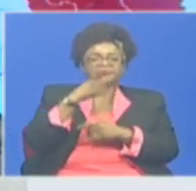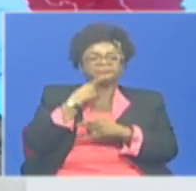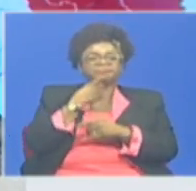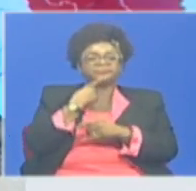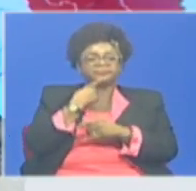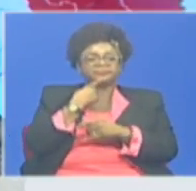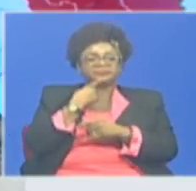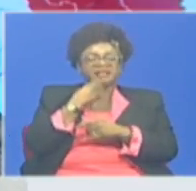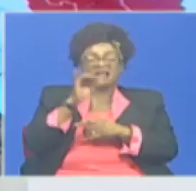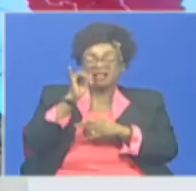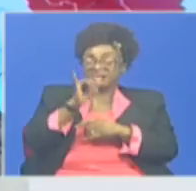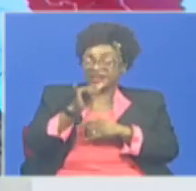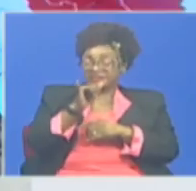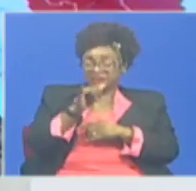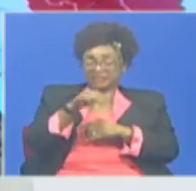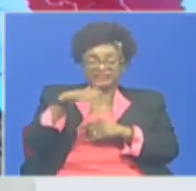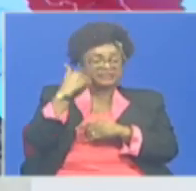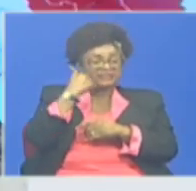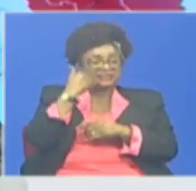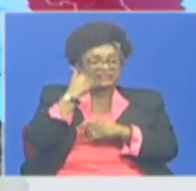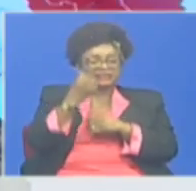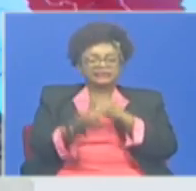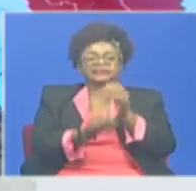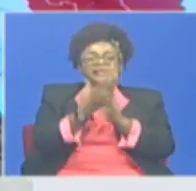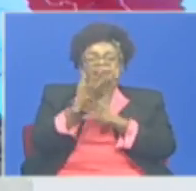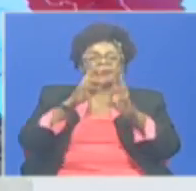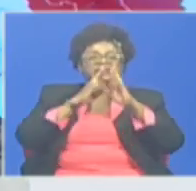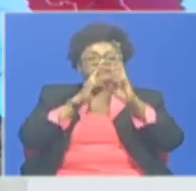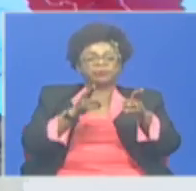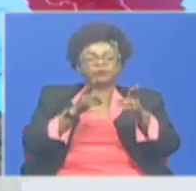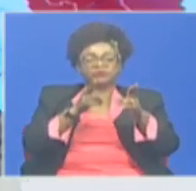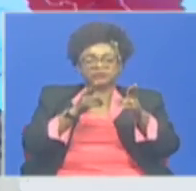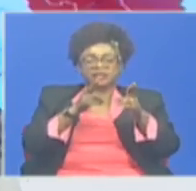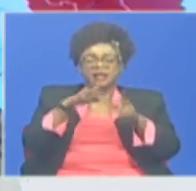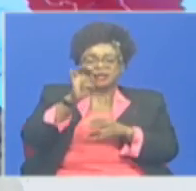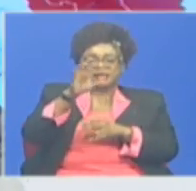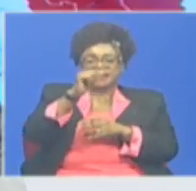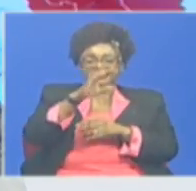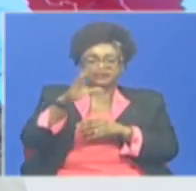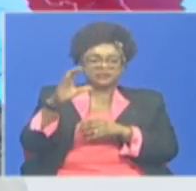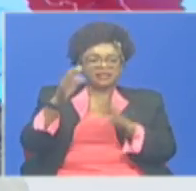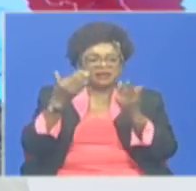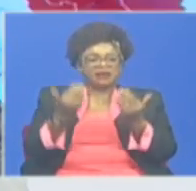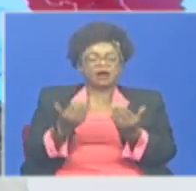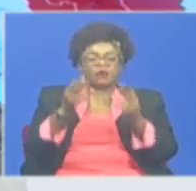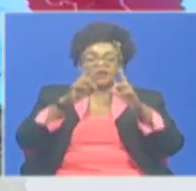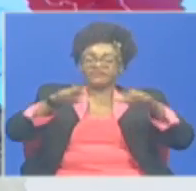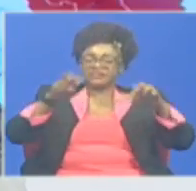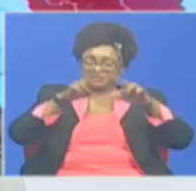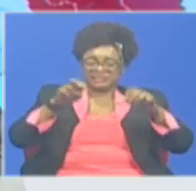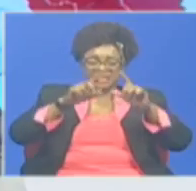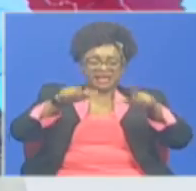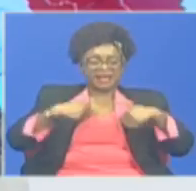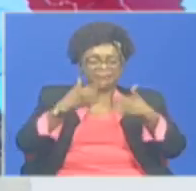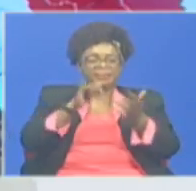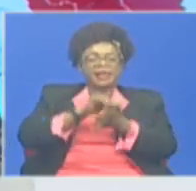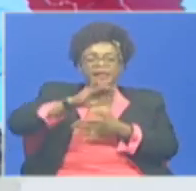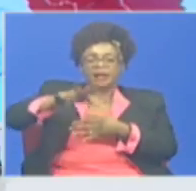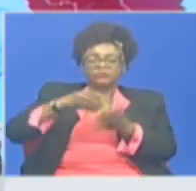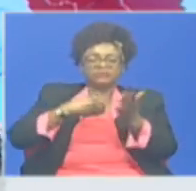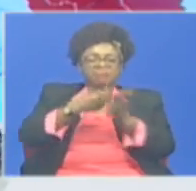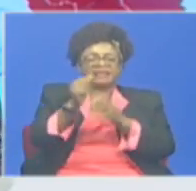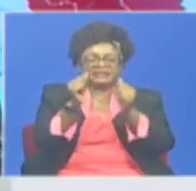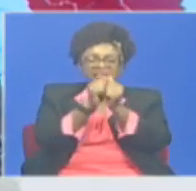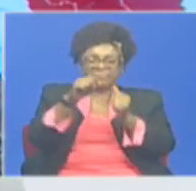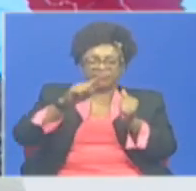the pandemic in the name of setting up a response. The Ethics and Anti-Corruption Commission is investigating claims that the county paid 10,000